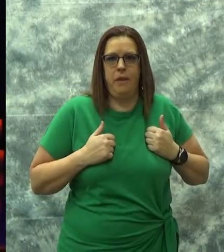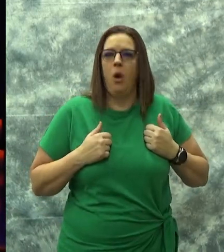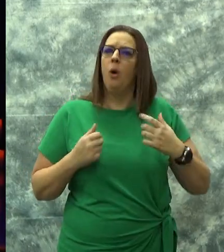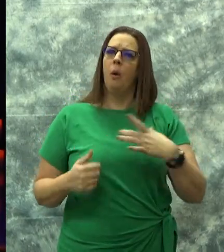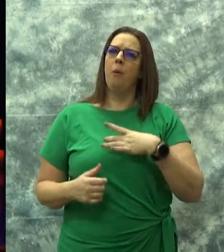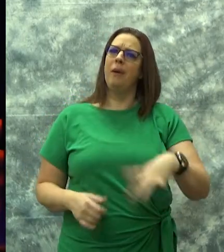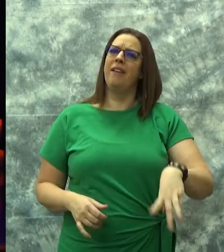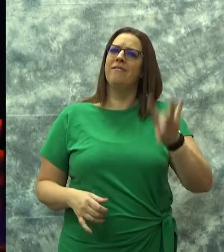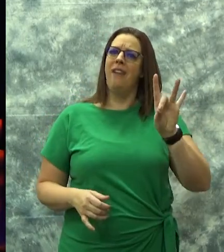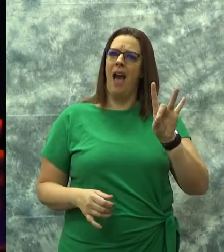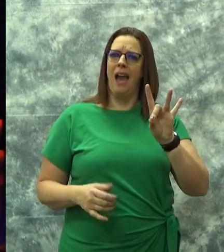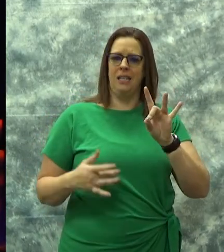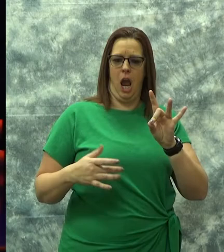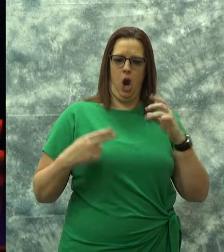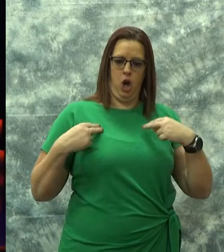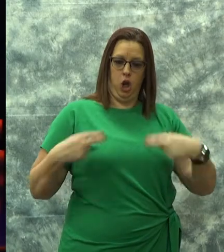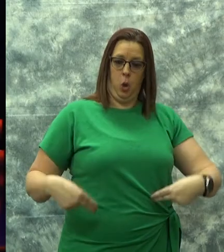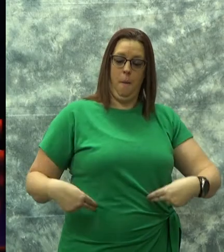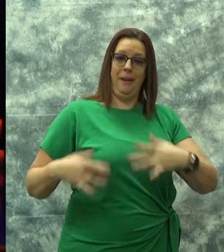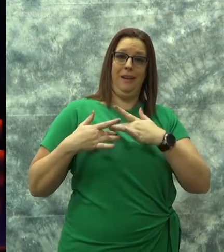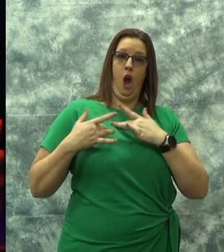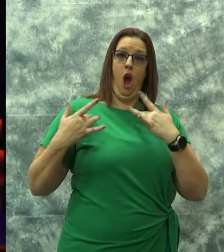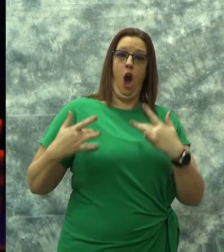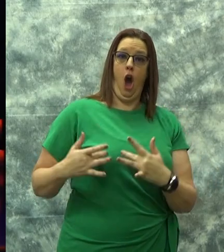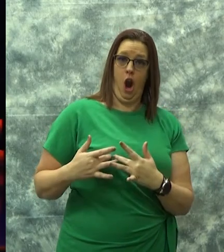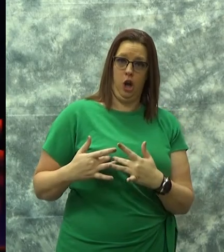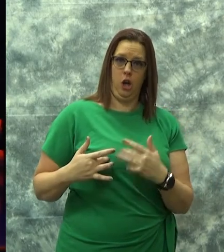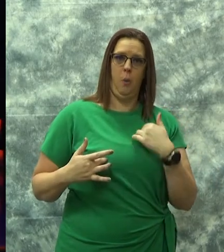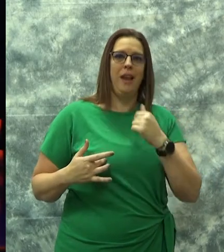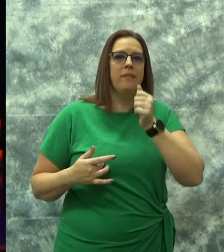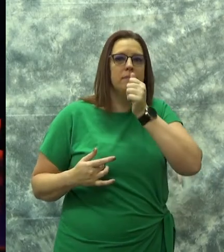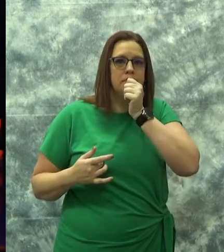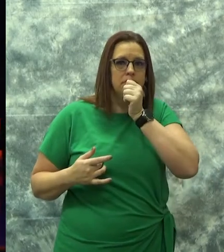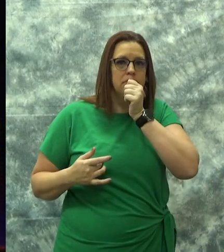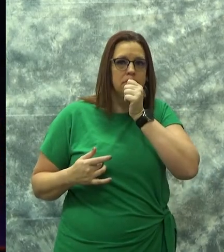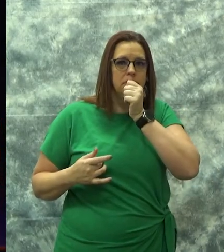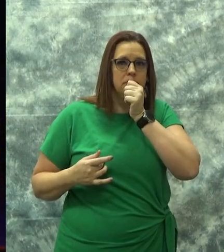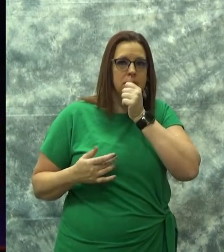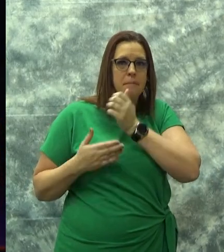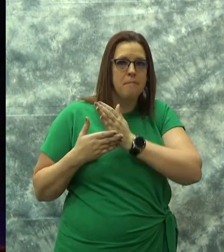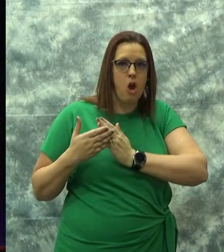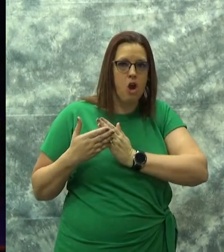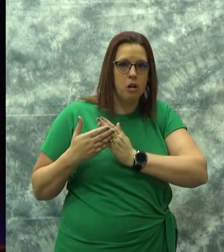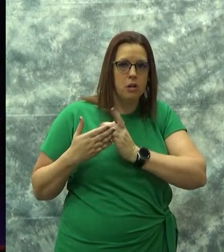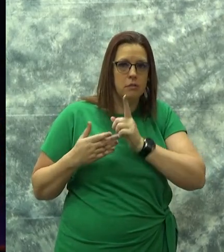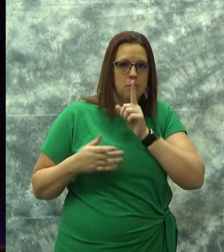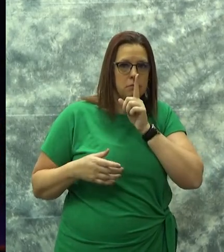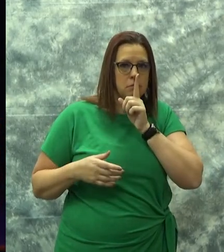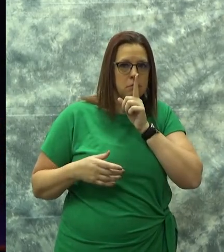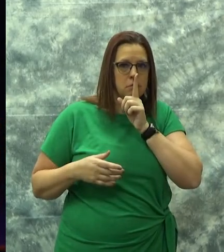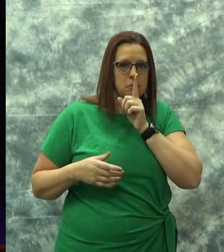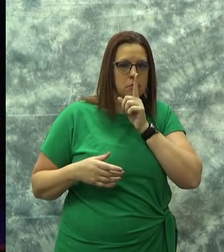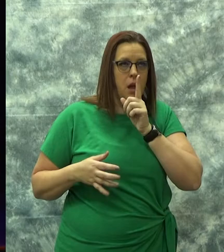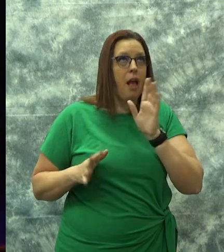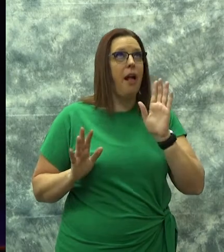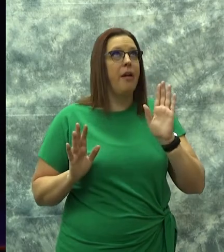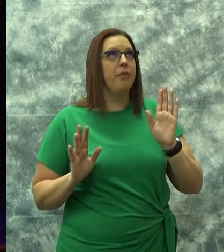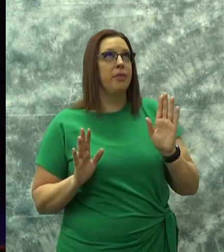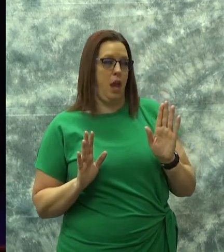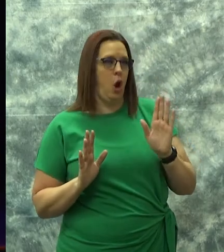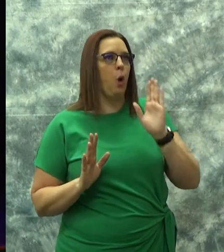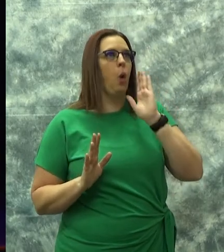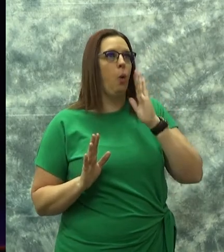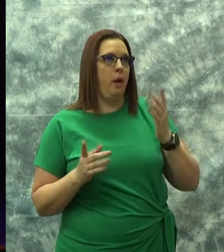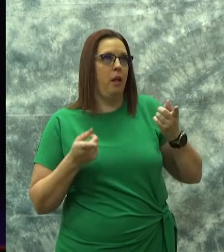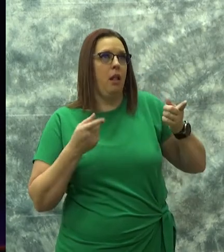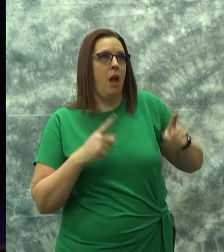our human heart is that there's sometimes this secret part of us that thinks, there's going